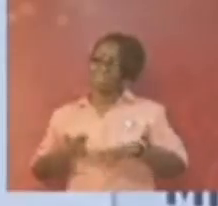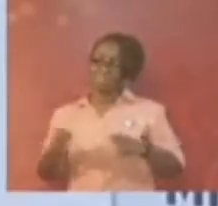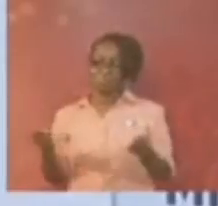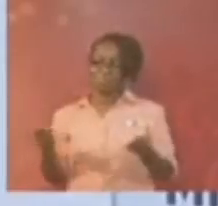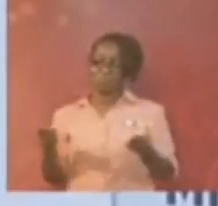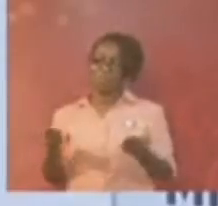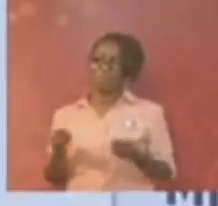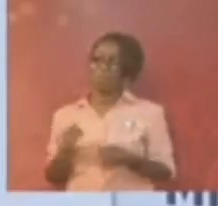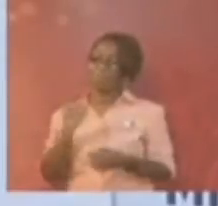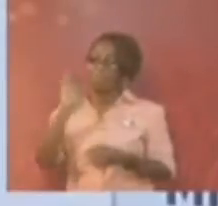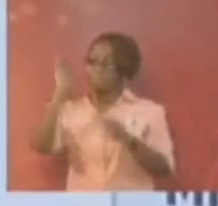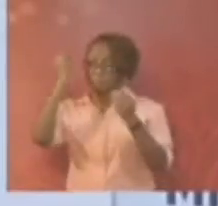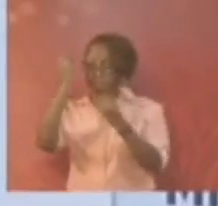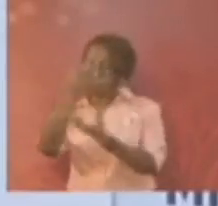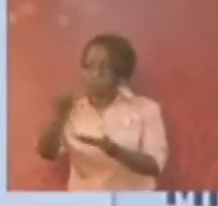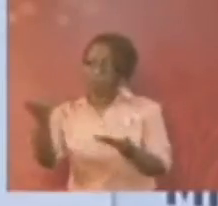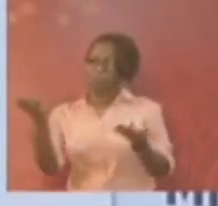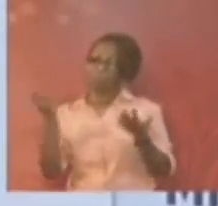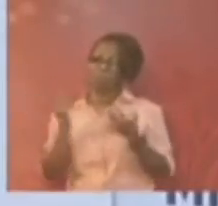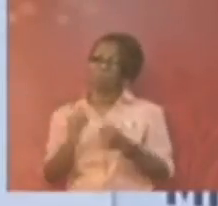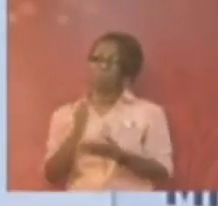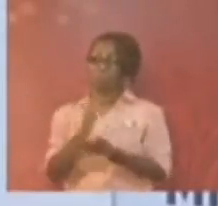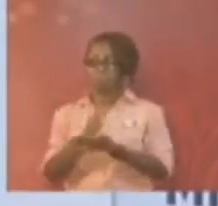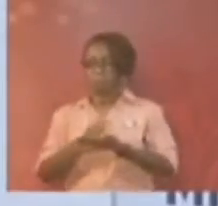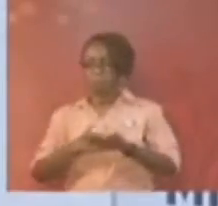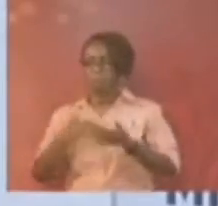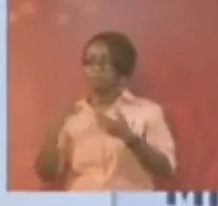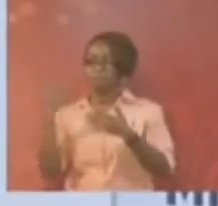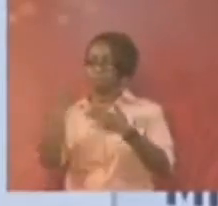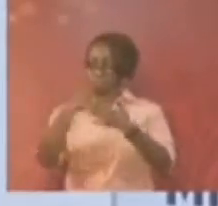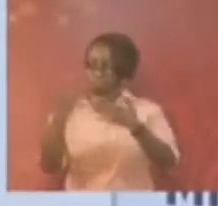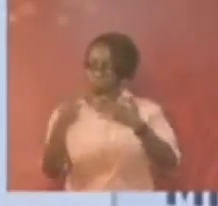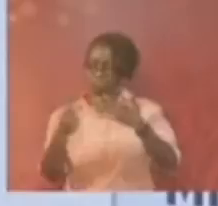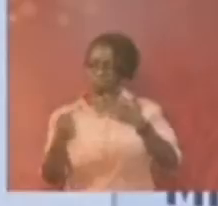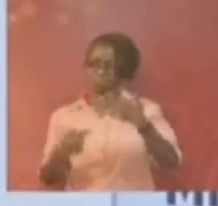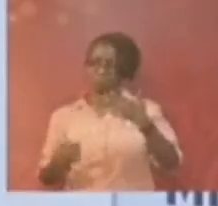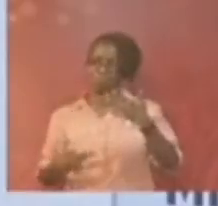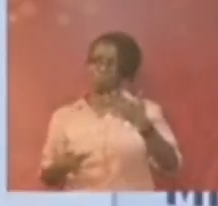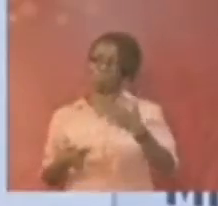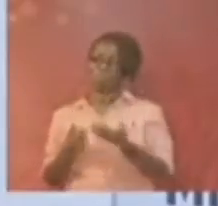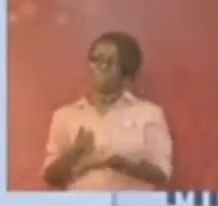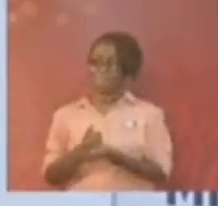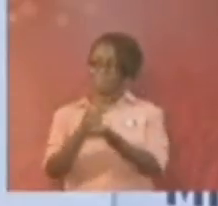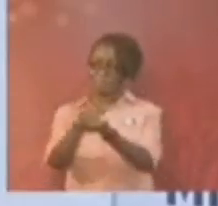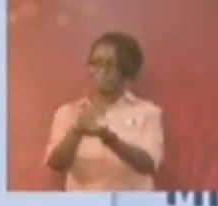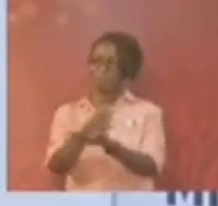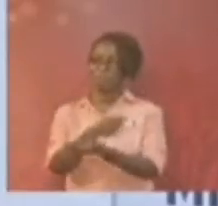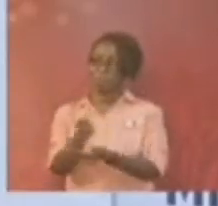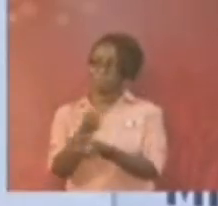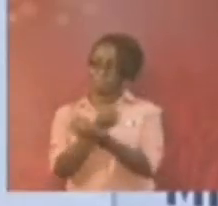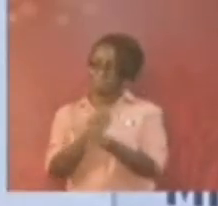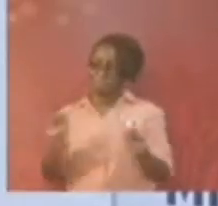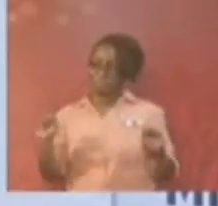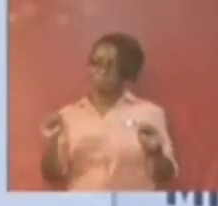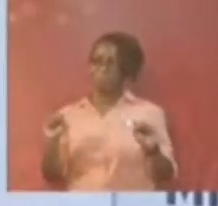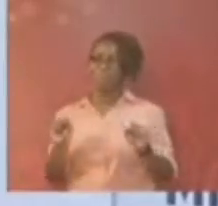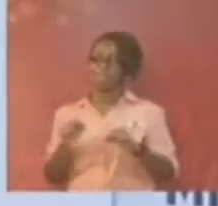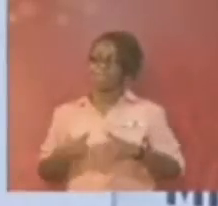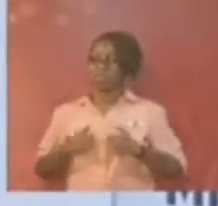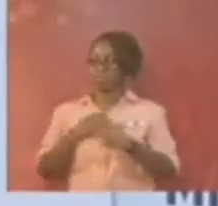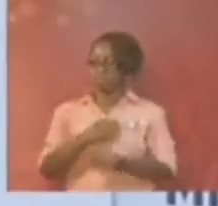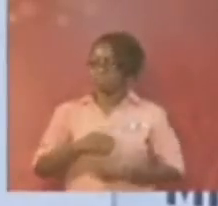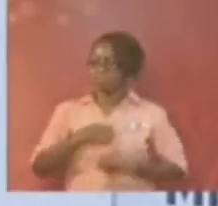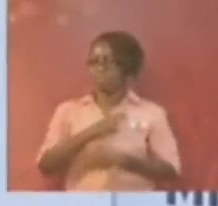tips that I really hope will help you to stay safe and to still enjoy the Christmas season.